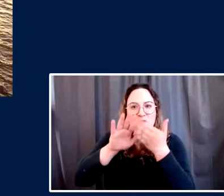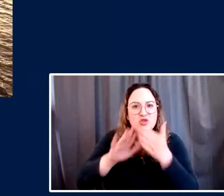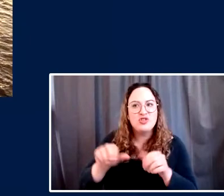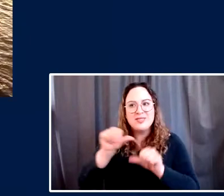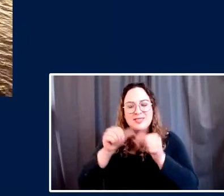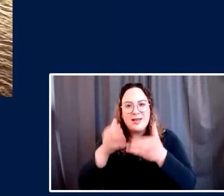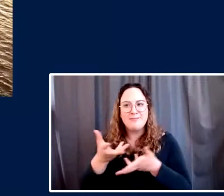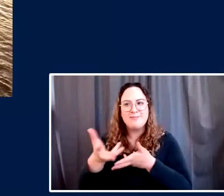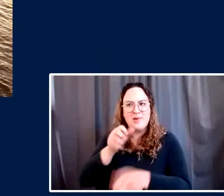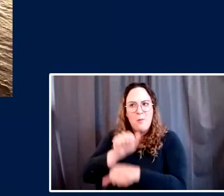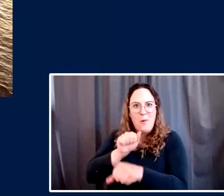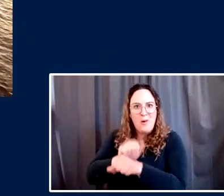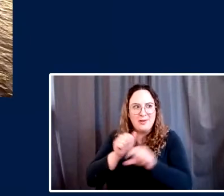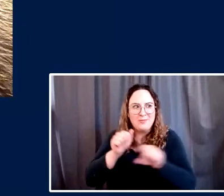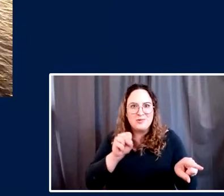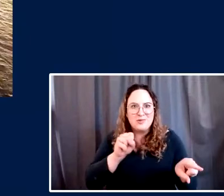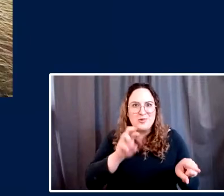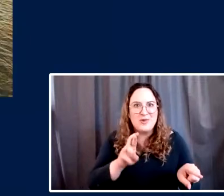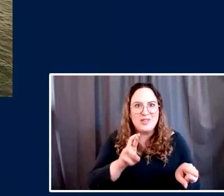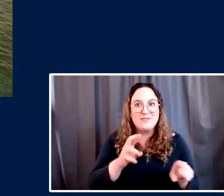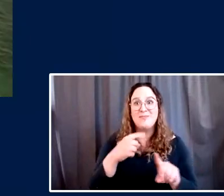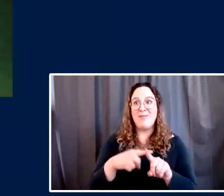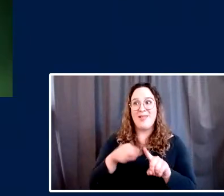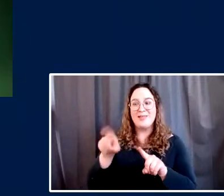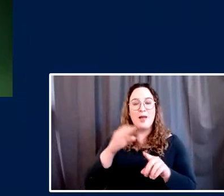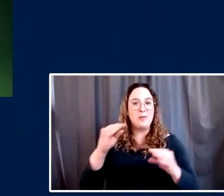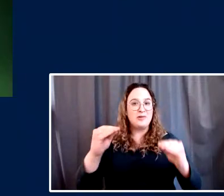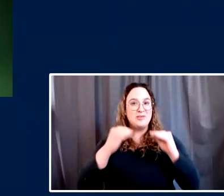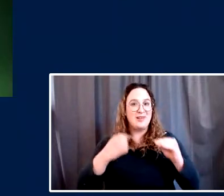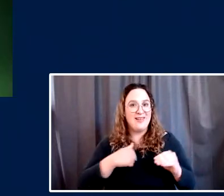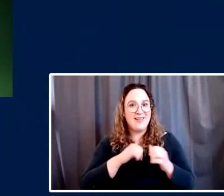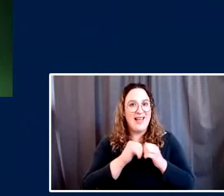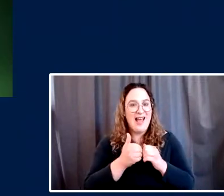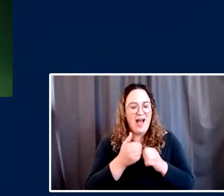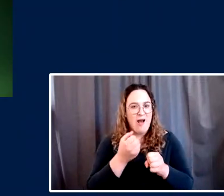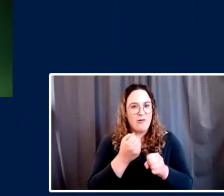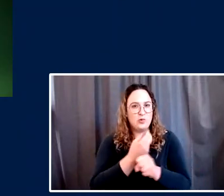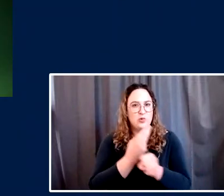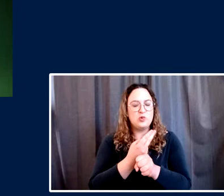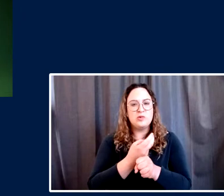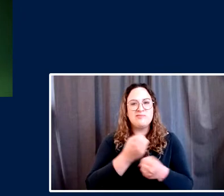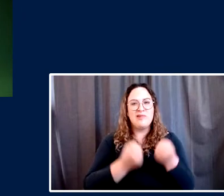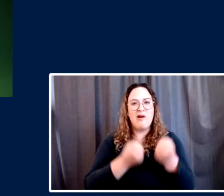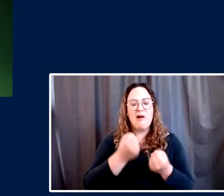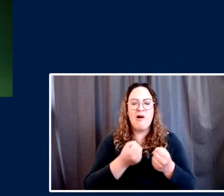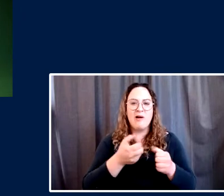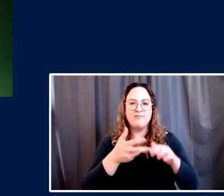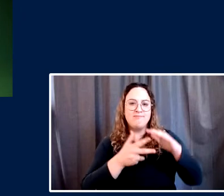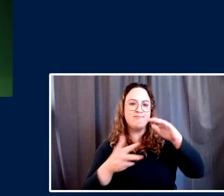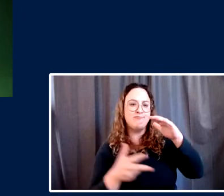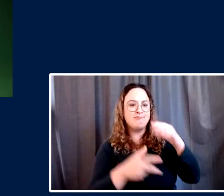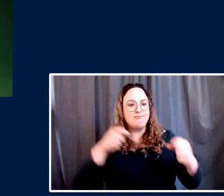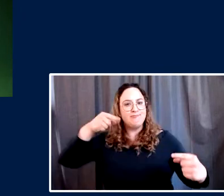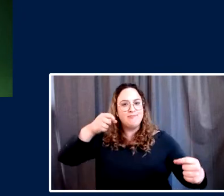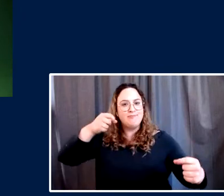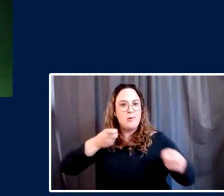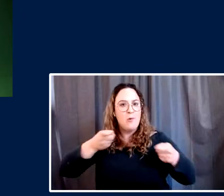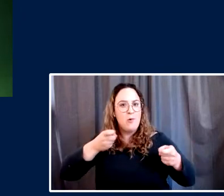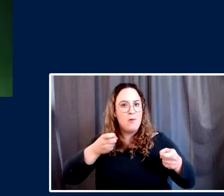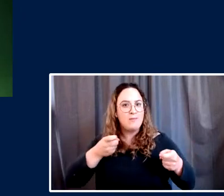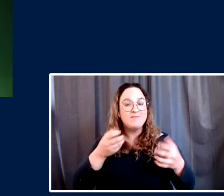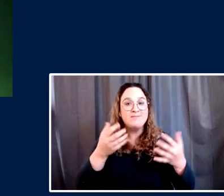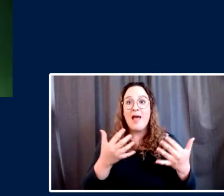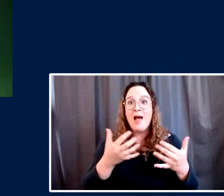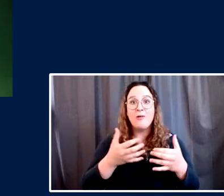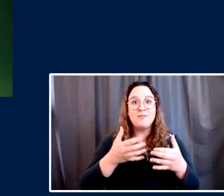a lesson on how to pilot a remotely operated vehicle, so stay tuned. Let us know where you're joining us from in the chat. This is